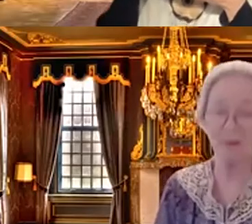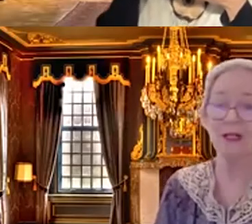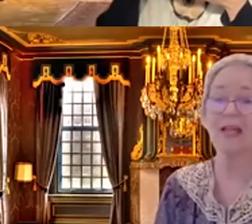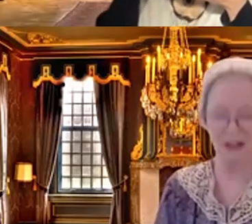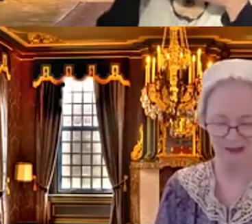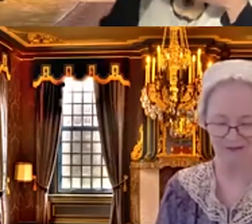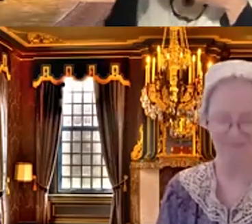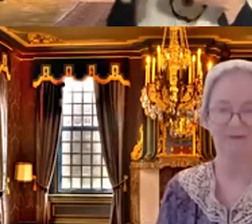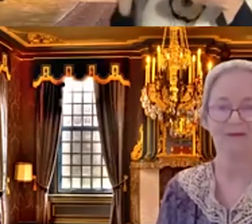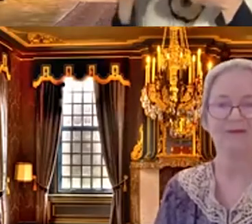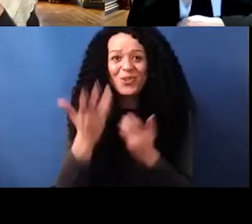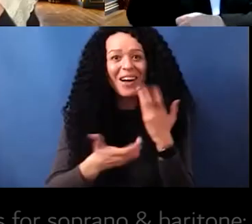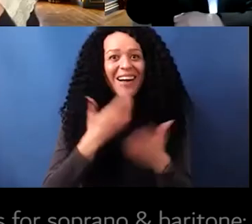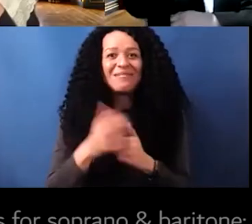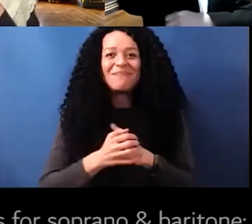with pleasure.